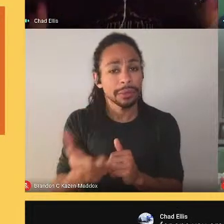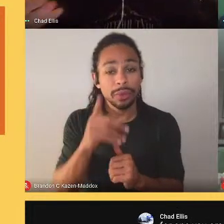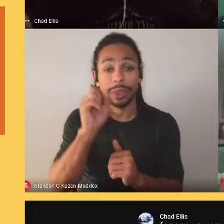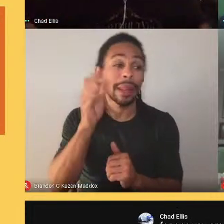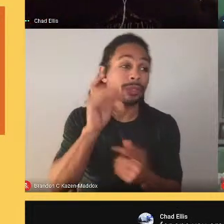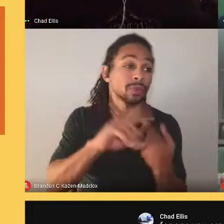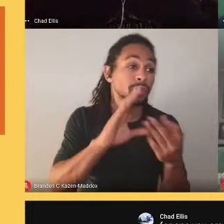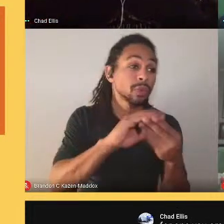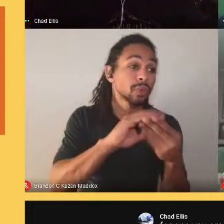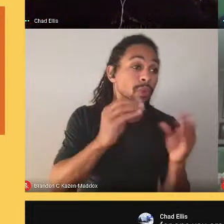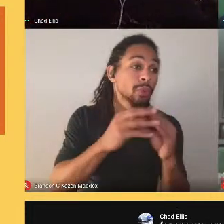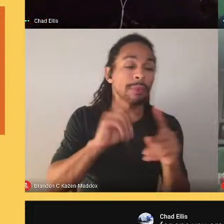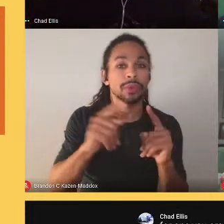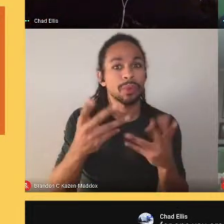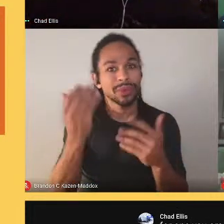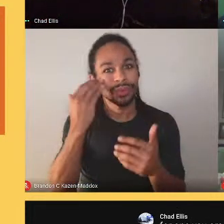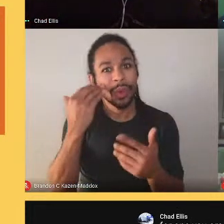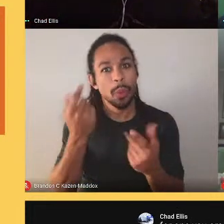rest?